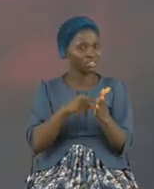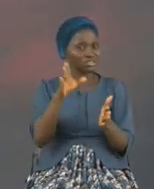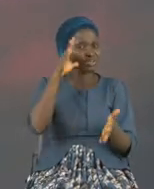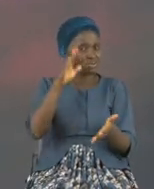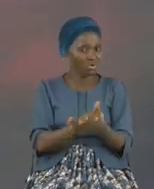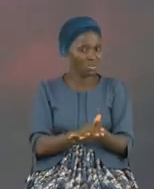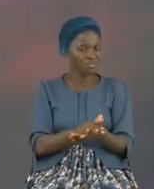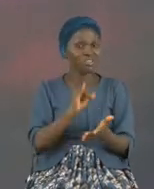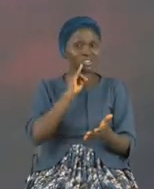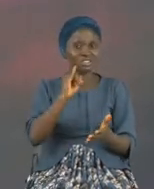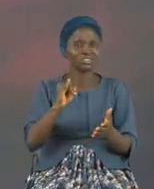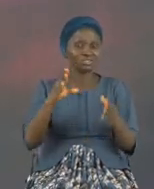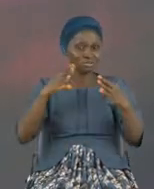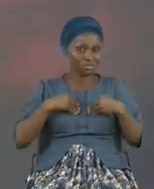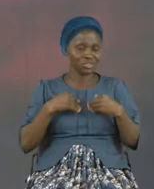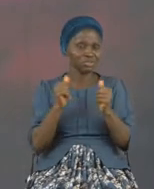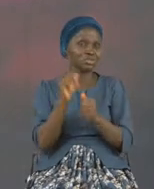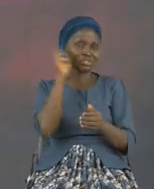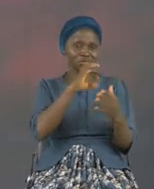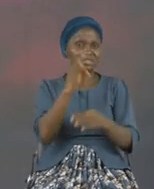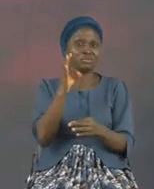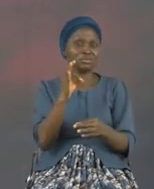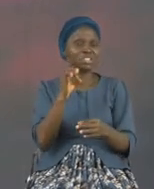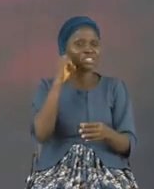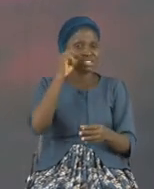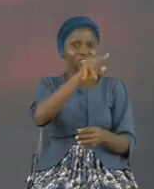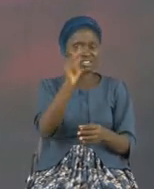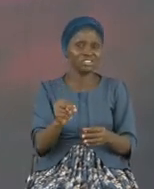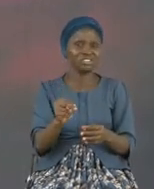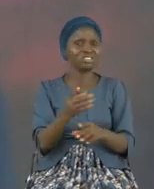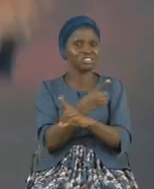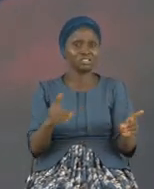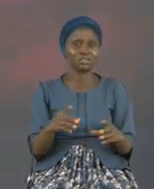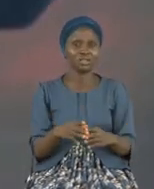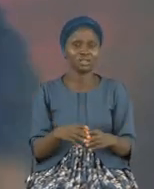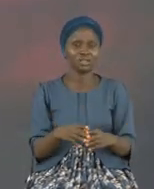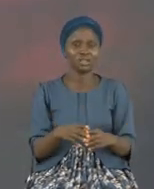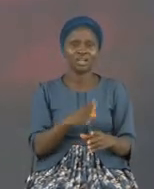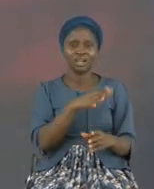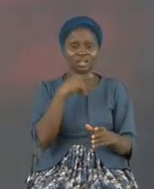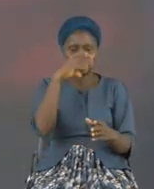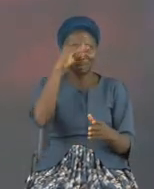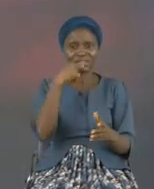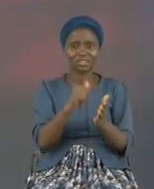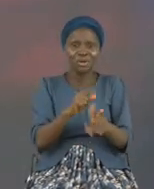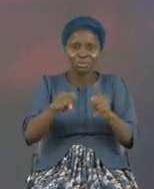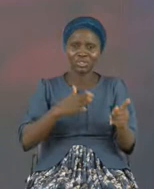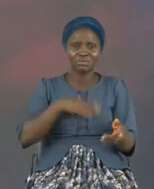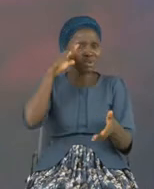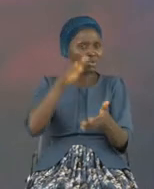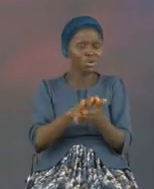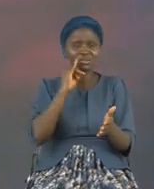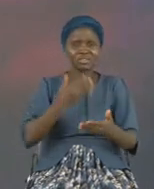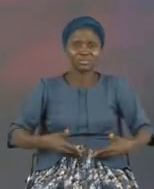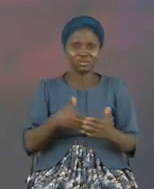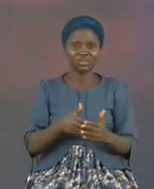needs deliverance. But my wife is born again. Doesn't matter. Your wife needs